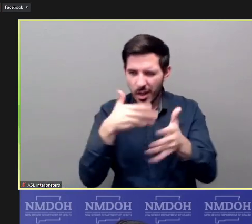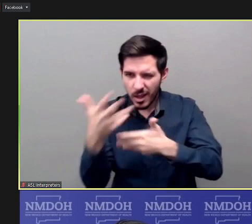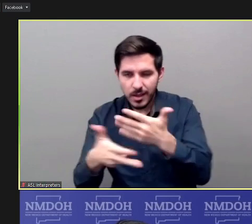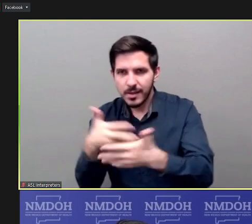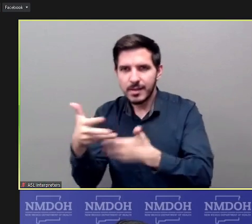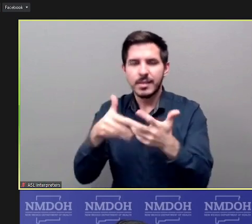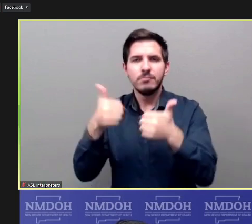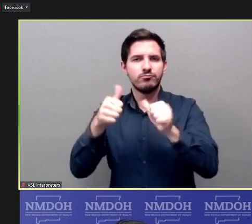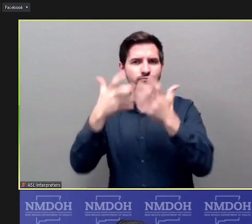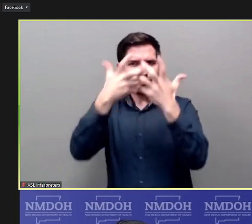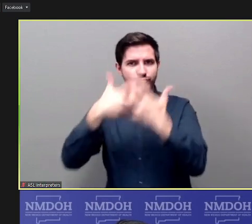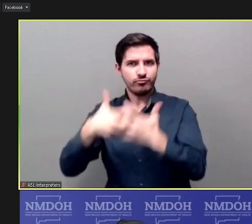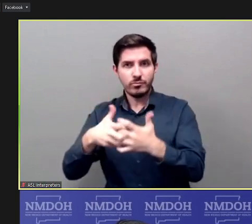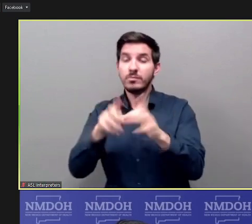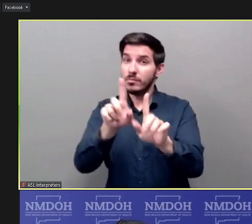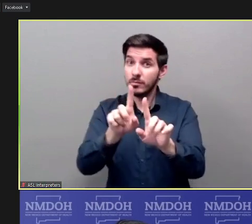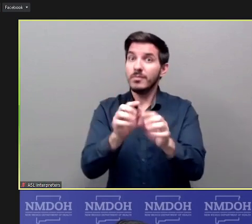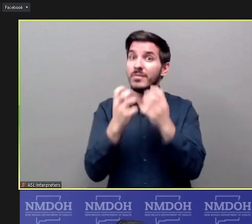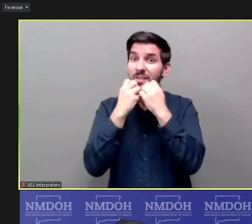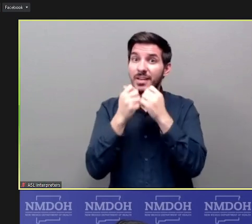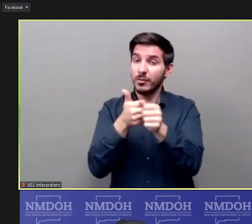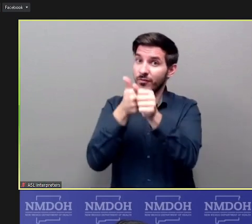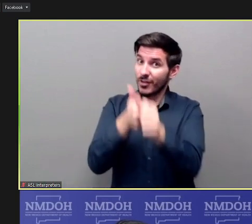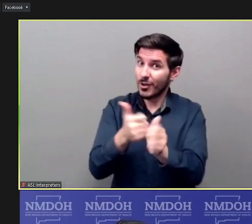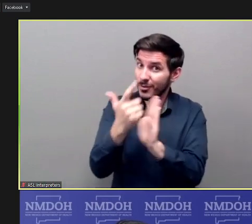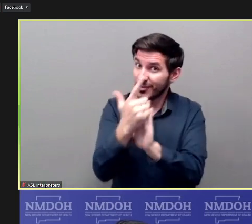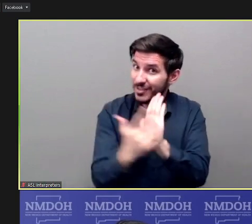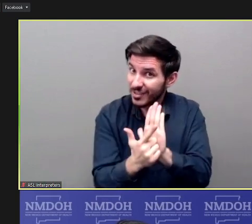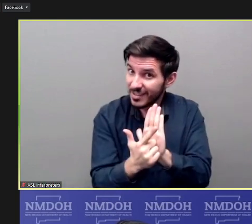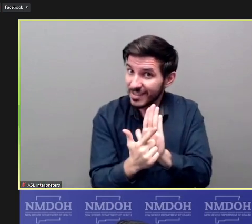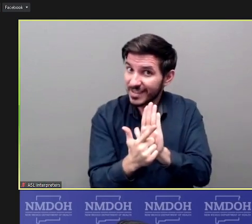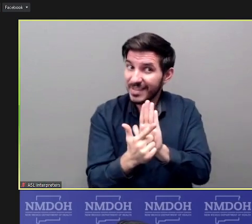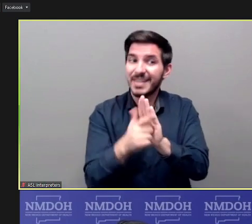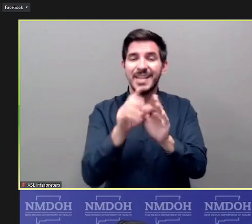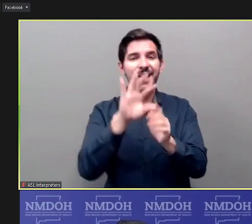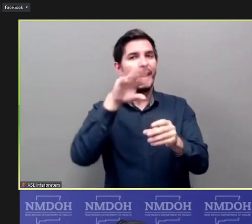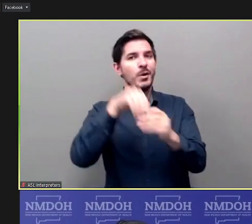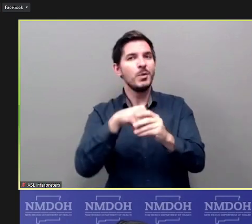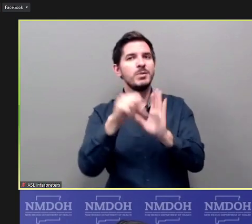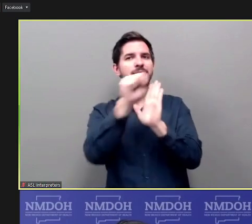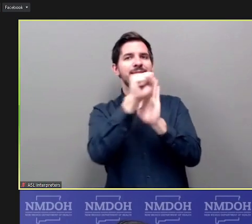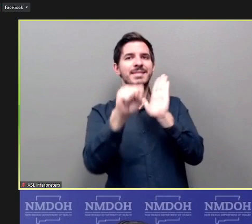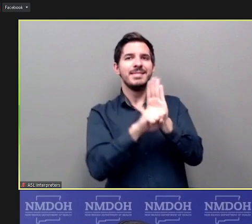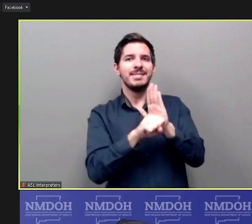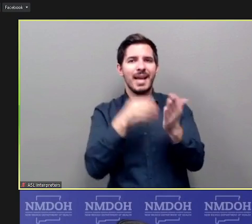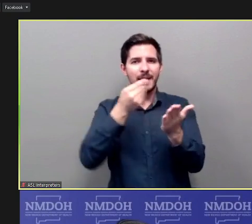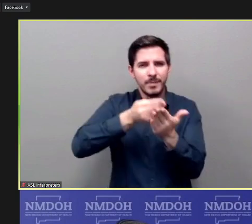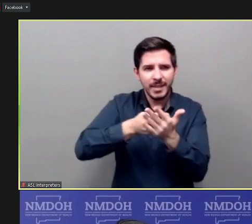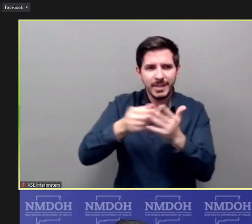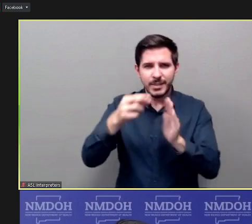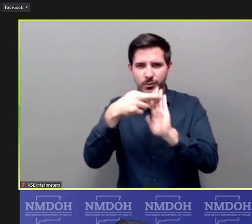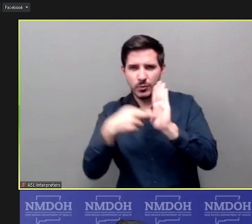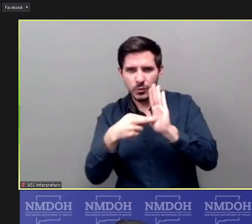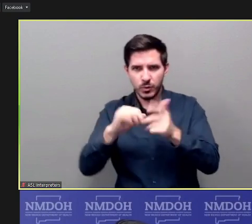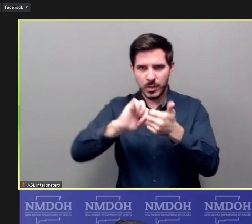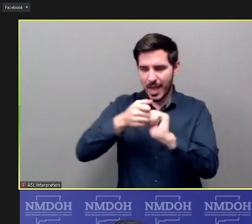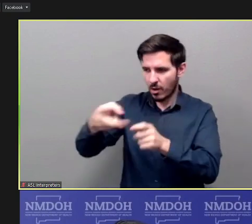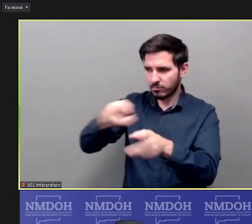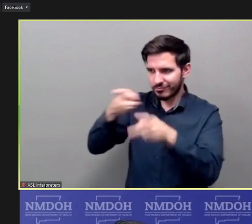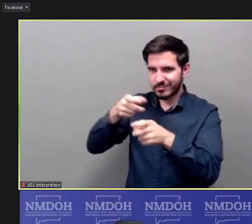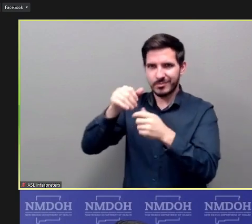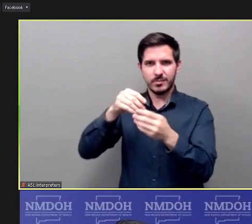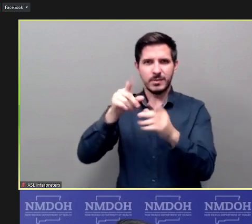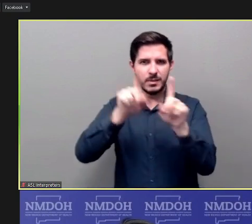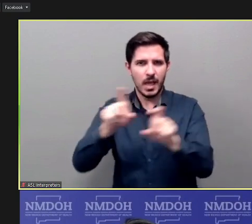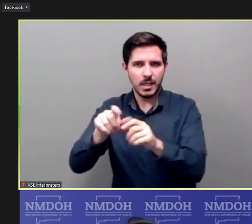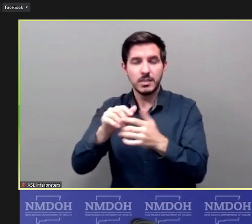value obeying the law, which includes the state procurement rules. So right now, we're in the process of contracting